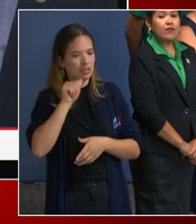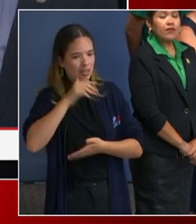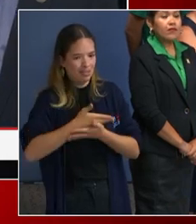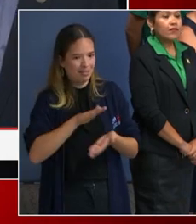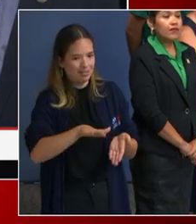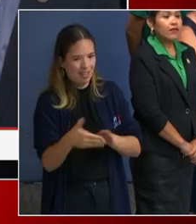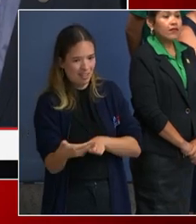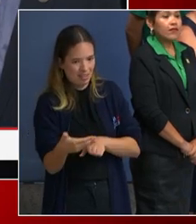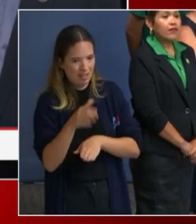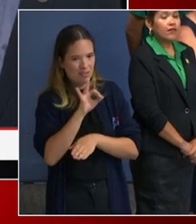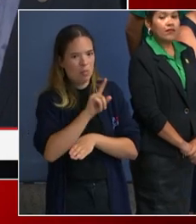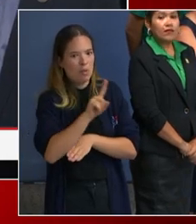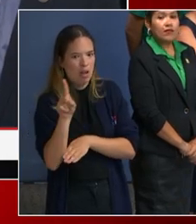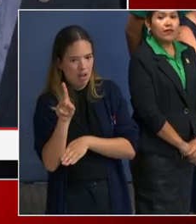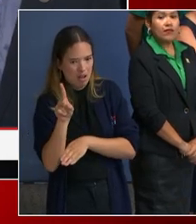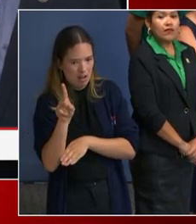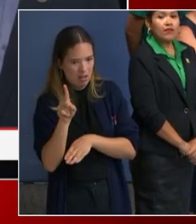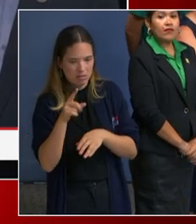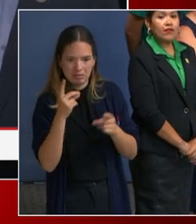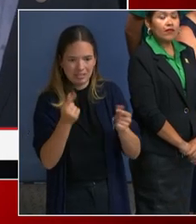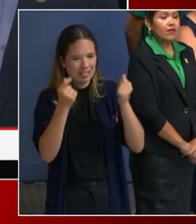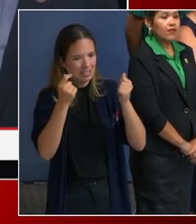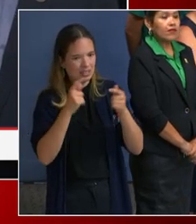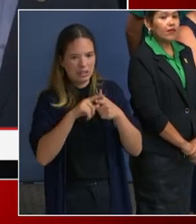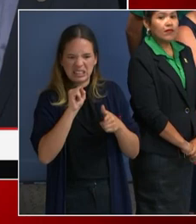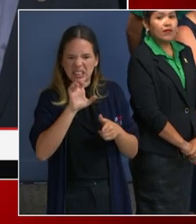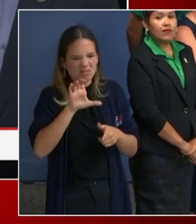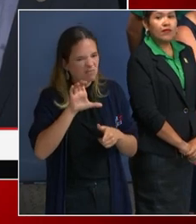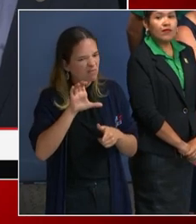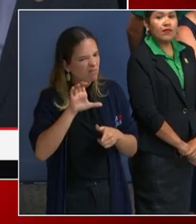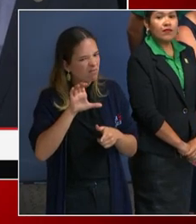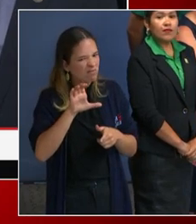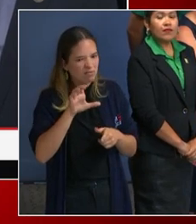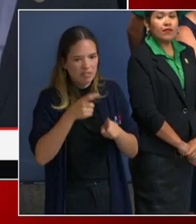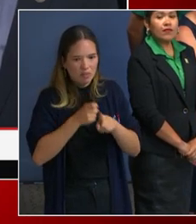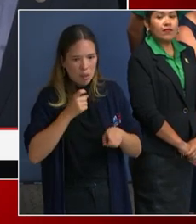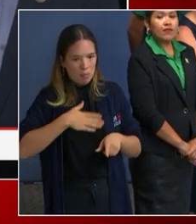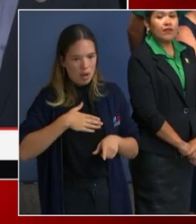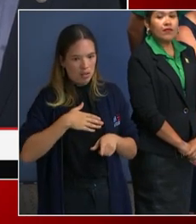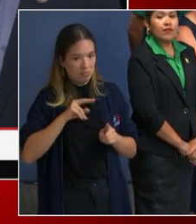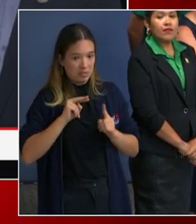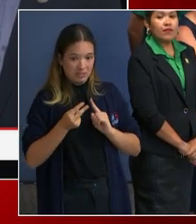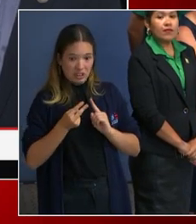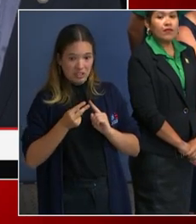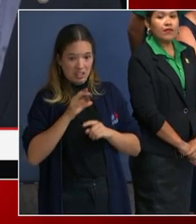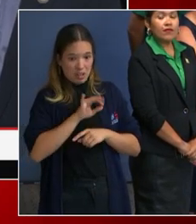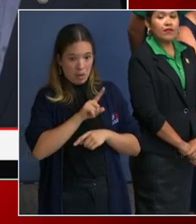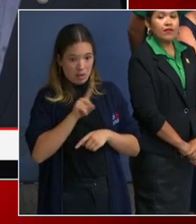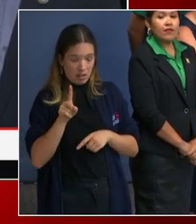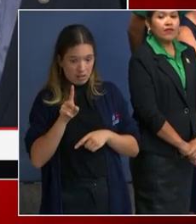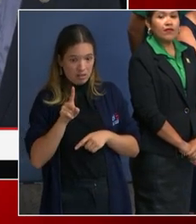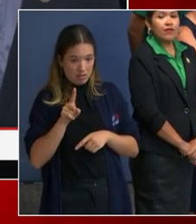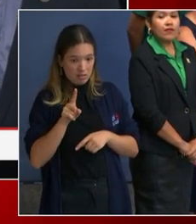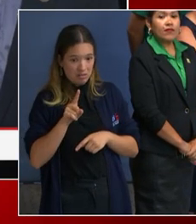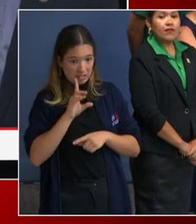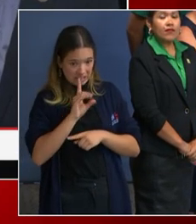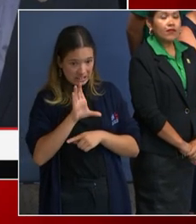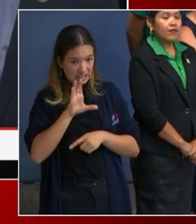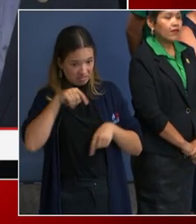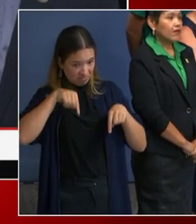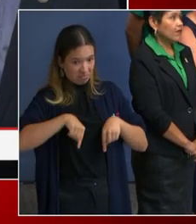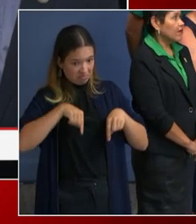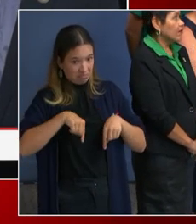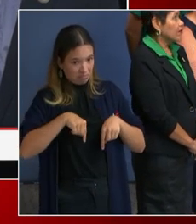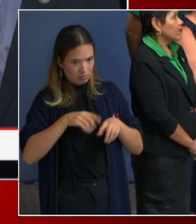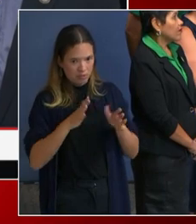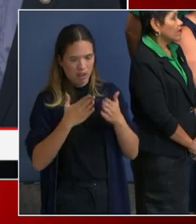seconds. That case, from my side, I have to say, 911, District of Columbia, thank you so